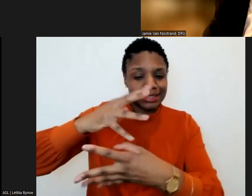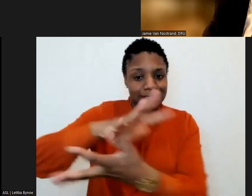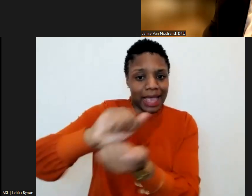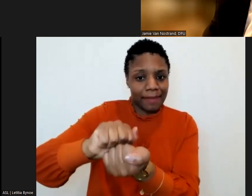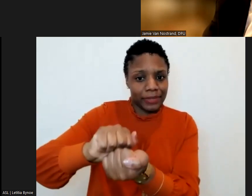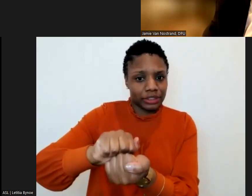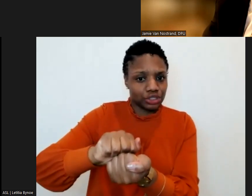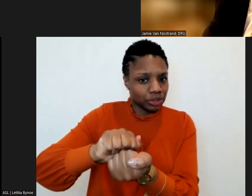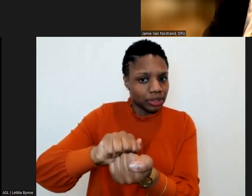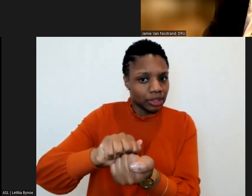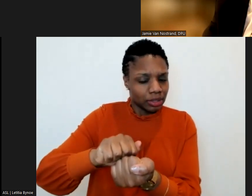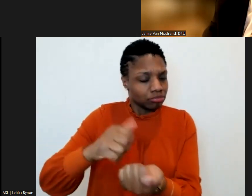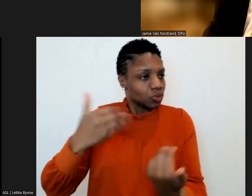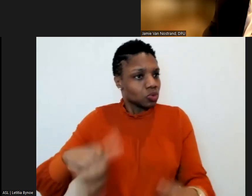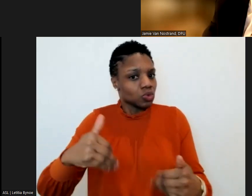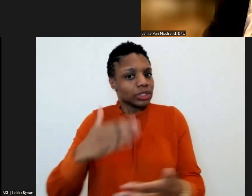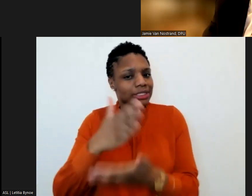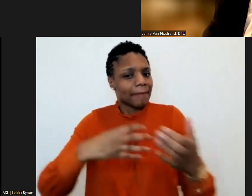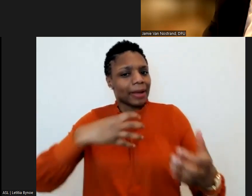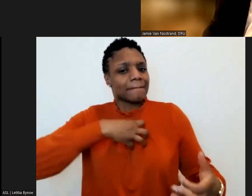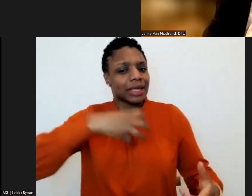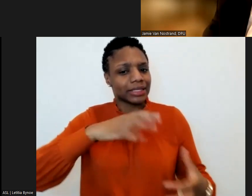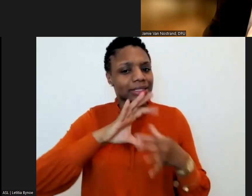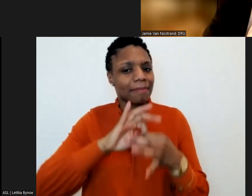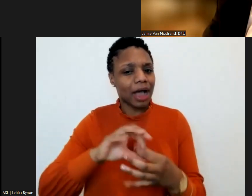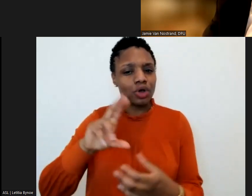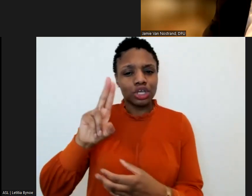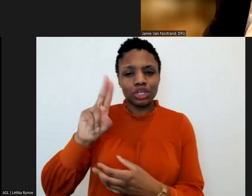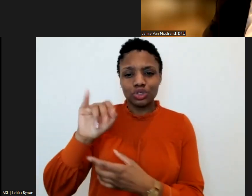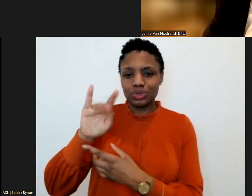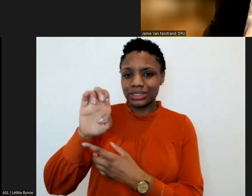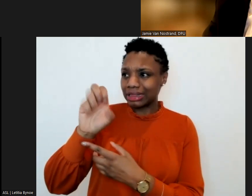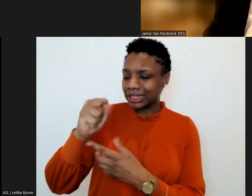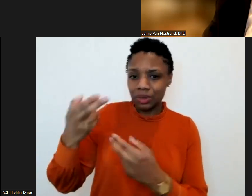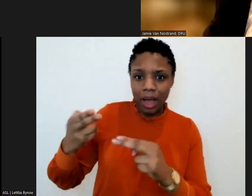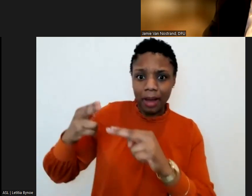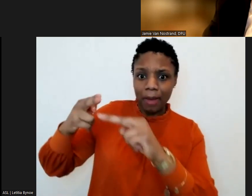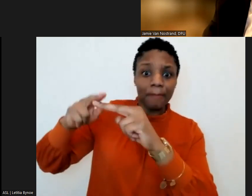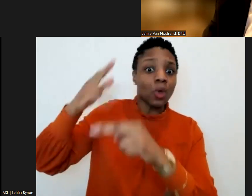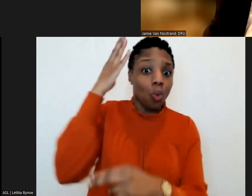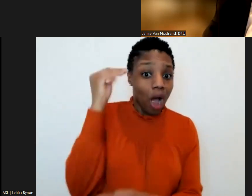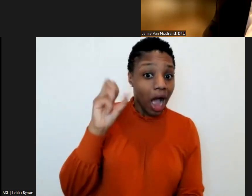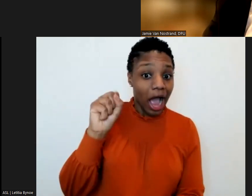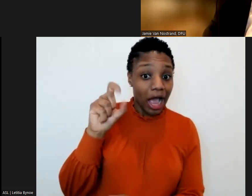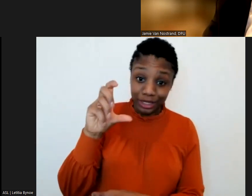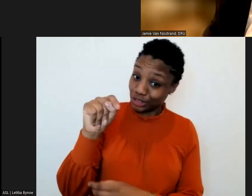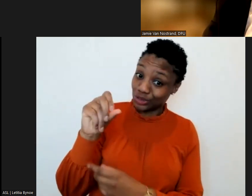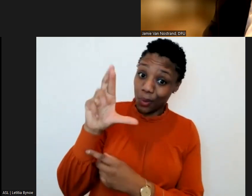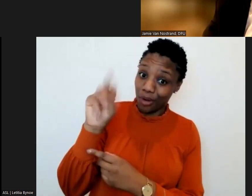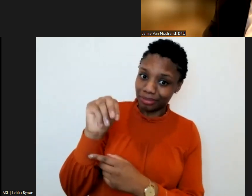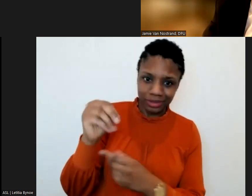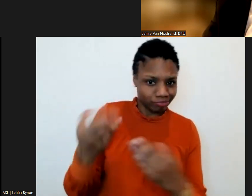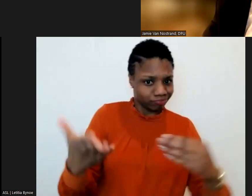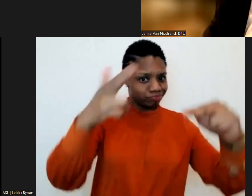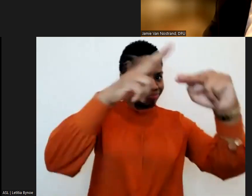there's been some complaints about how the cost that utilities are incurring because of storms are going up. Well, yes, they're going up because